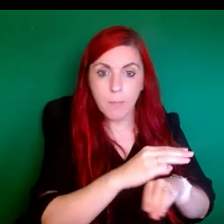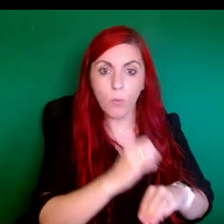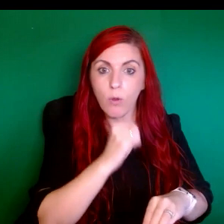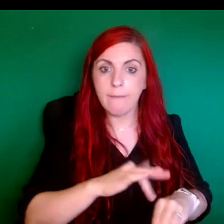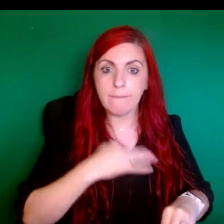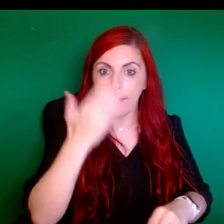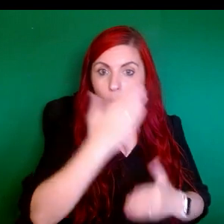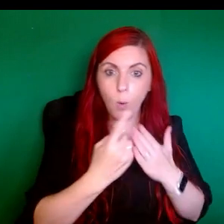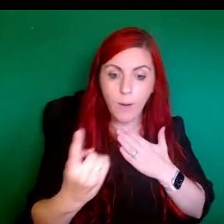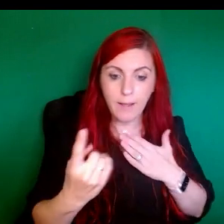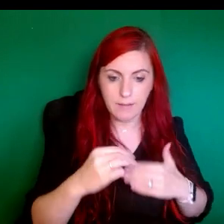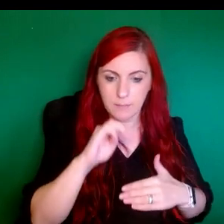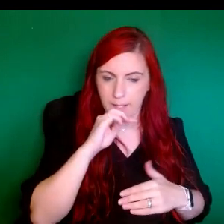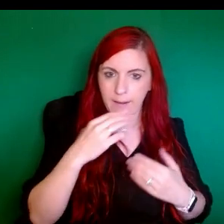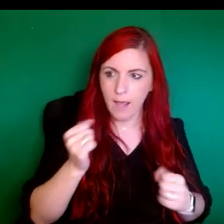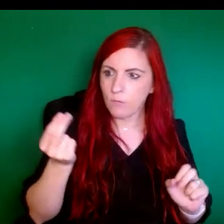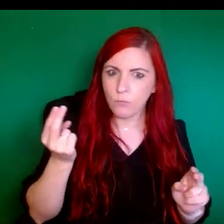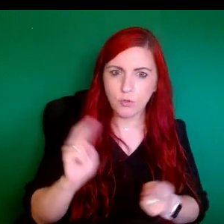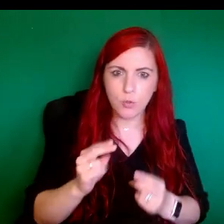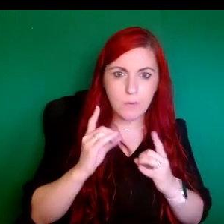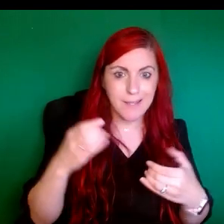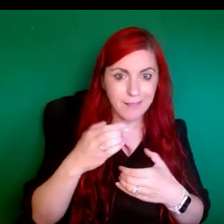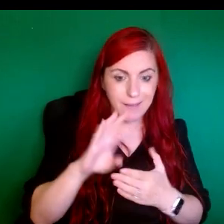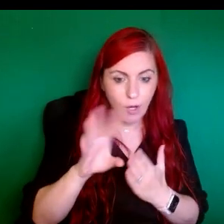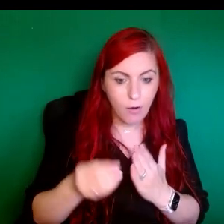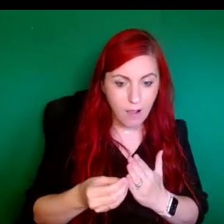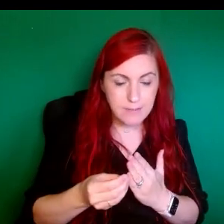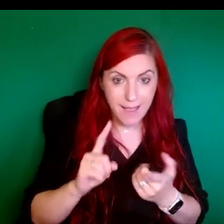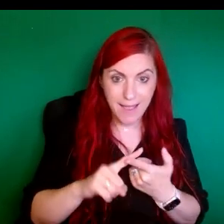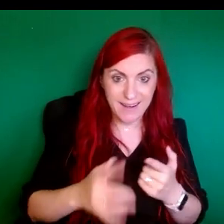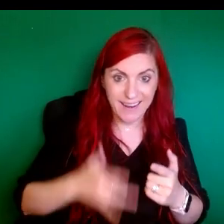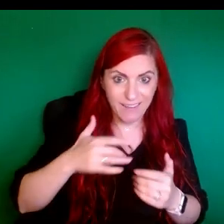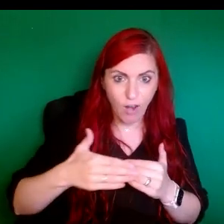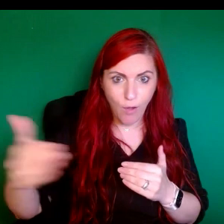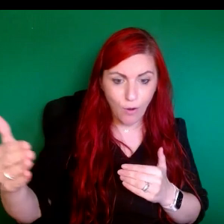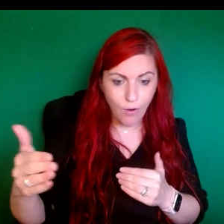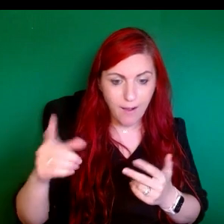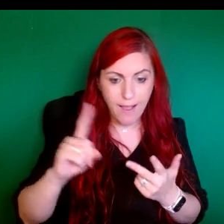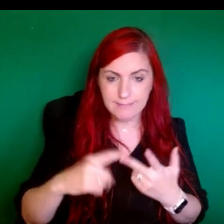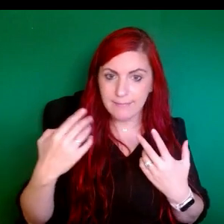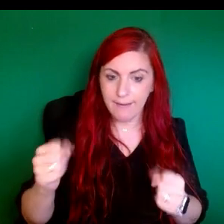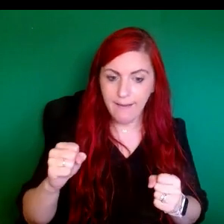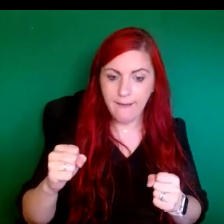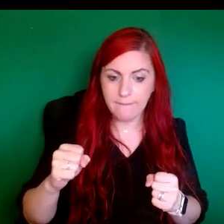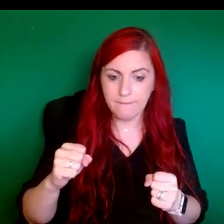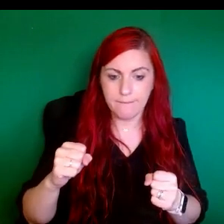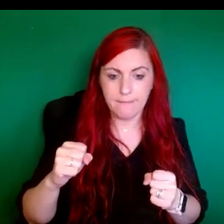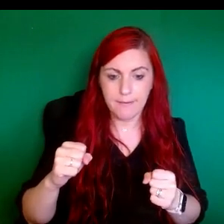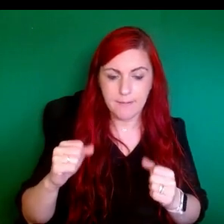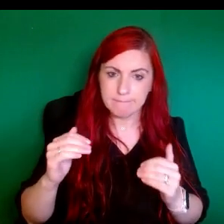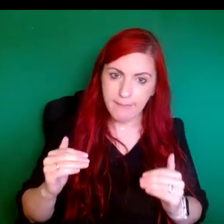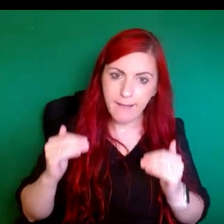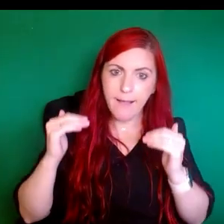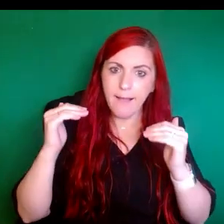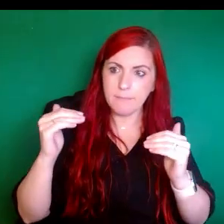know that older people who are not lonely have reduced healthcare costs, and they live longer,